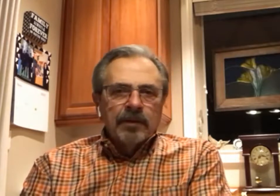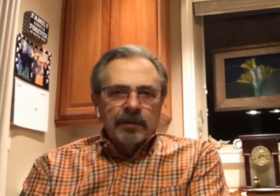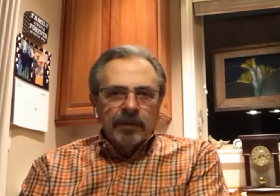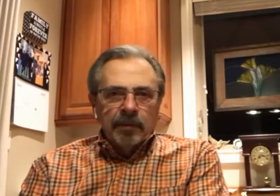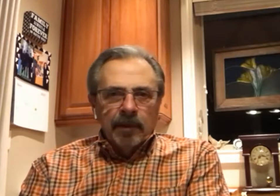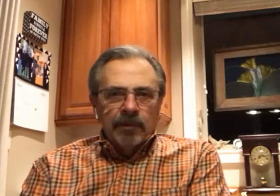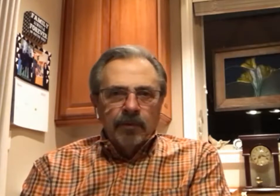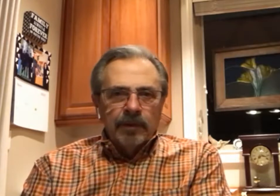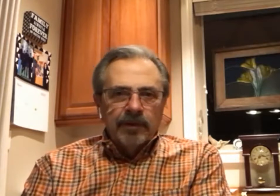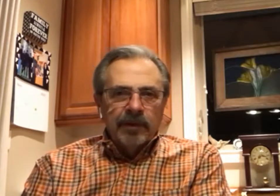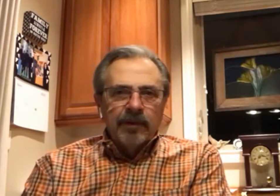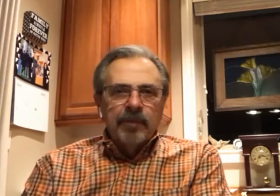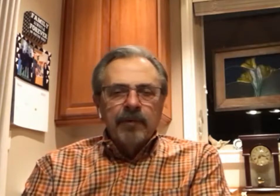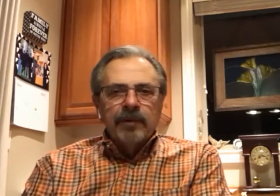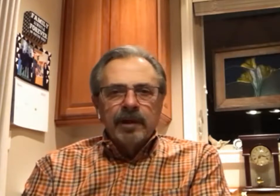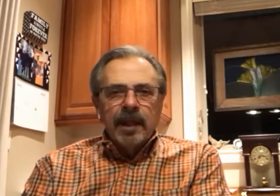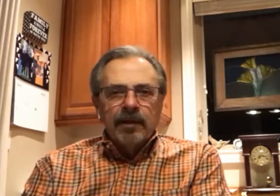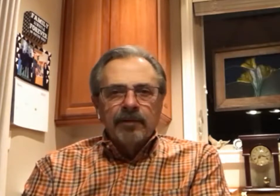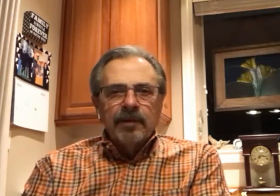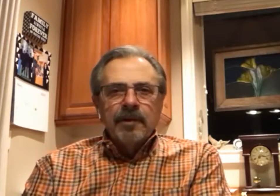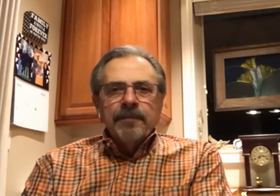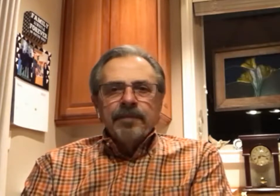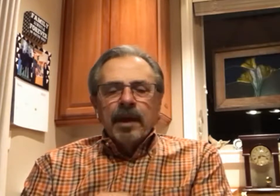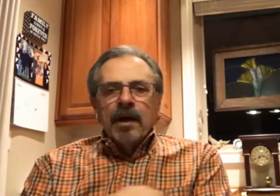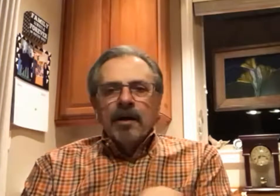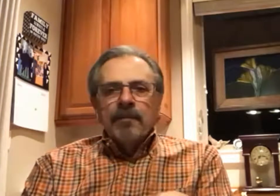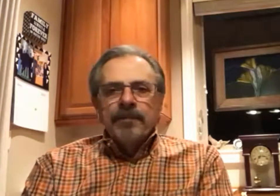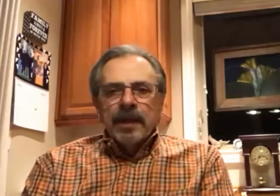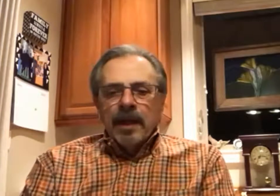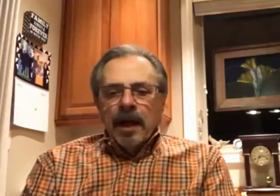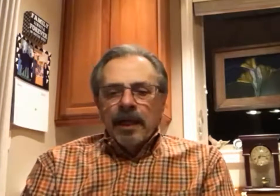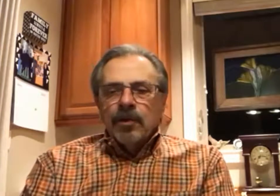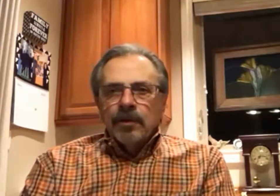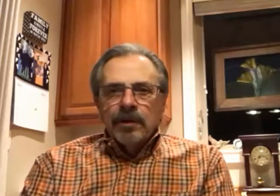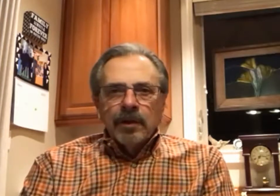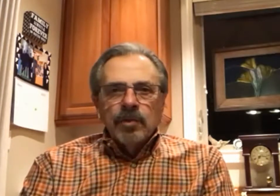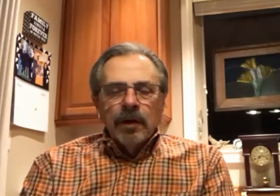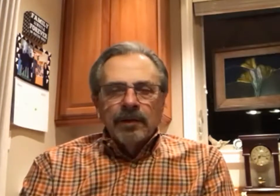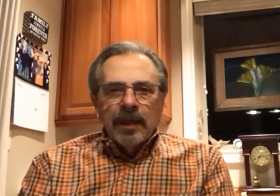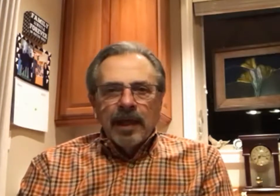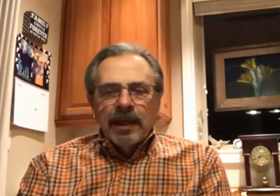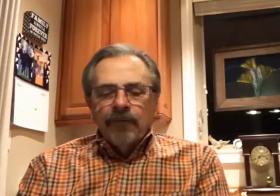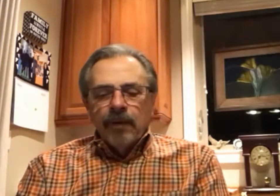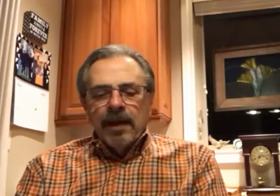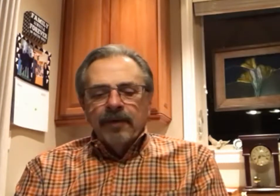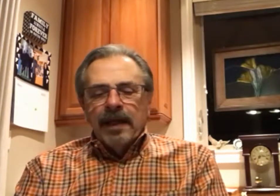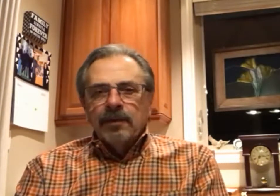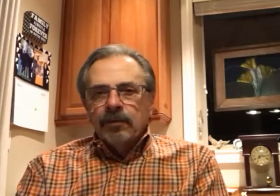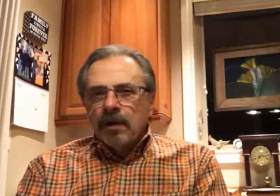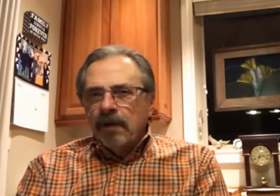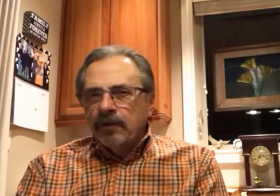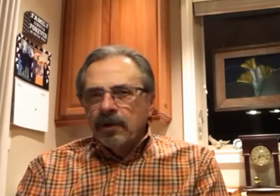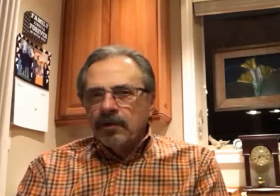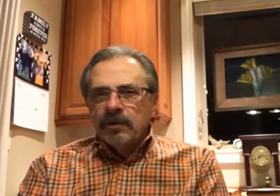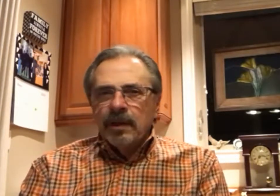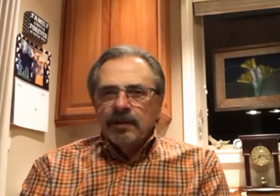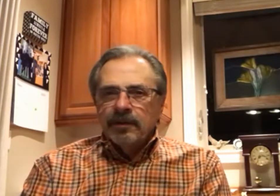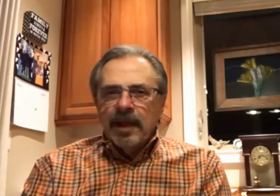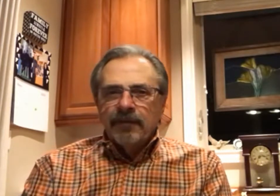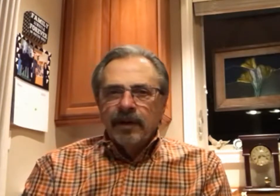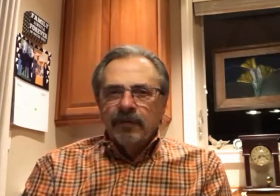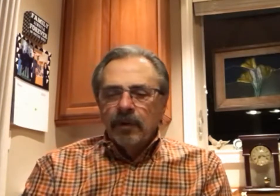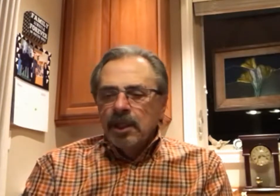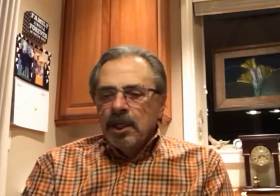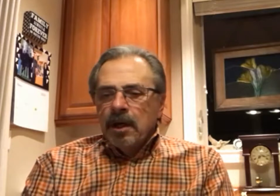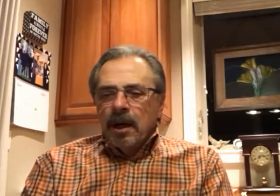force, similar to what the city of Beaverton has. I couldn't address that if we have had those conversations at